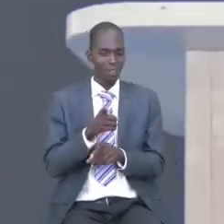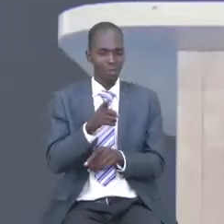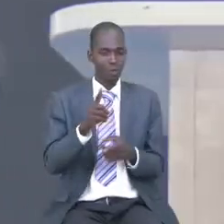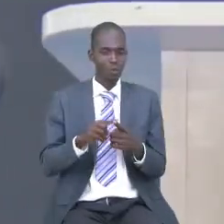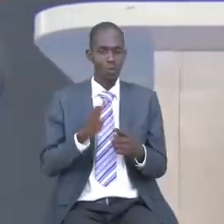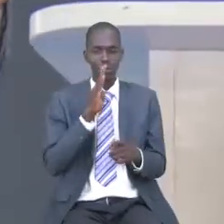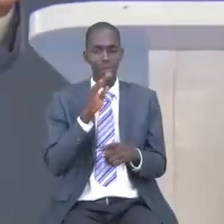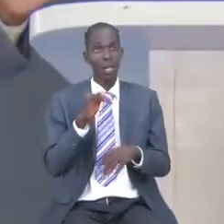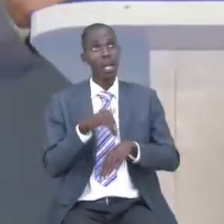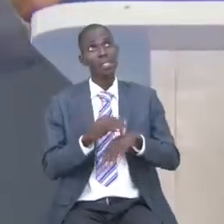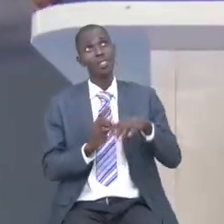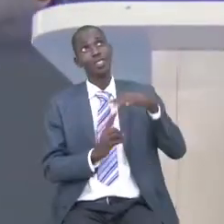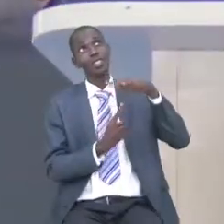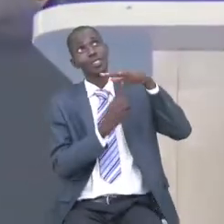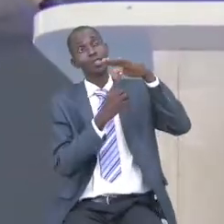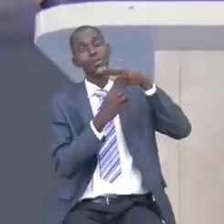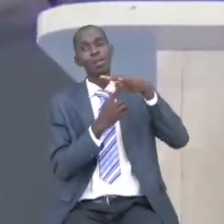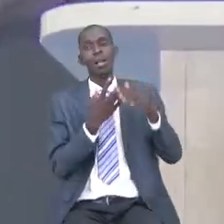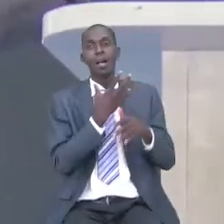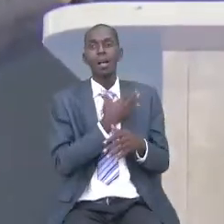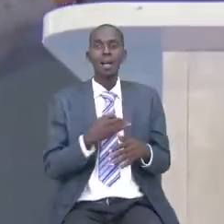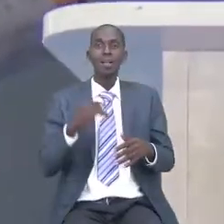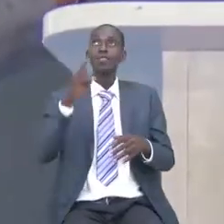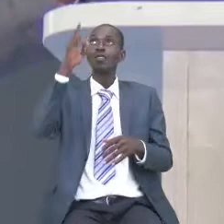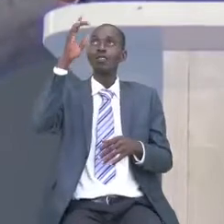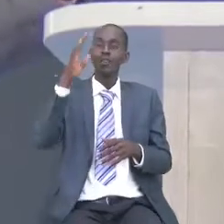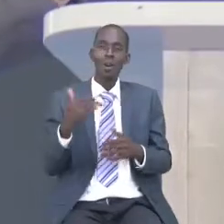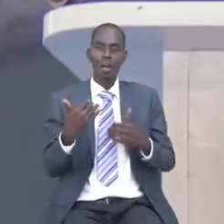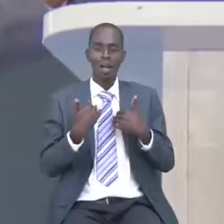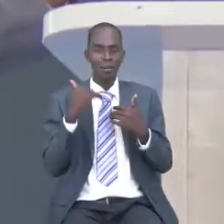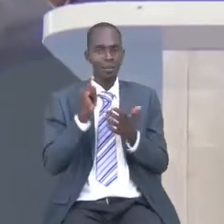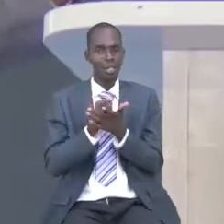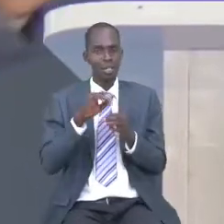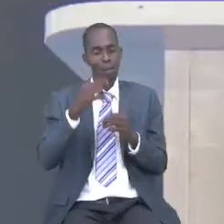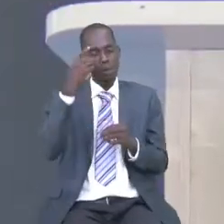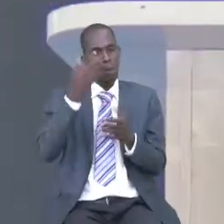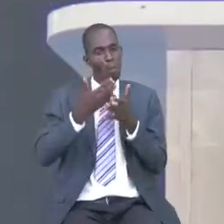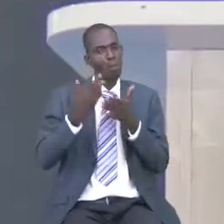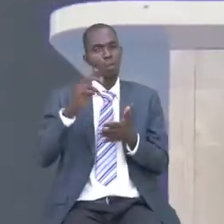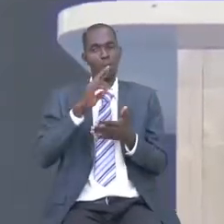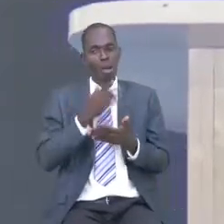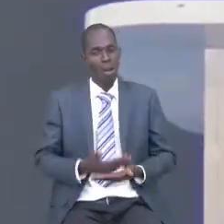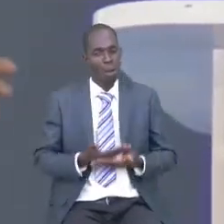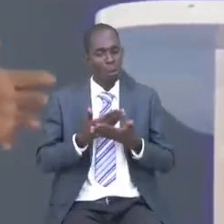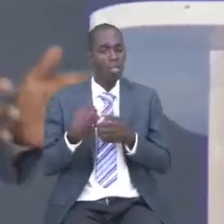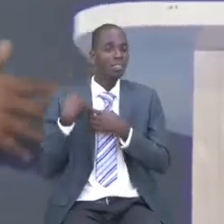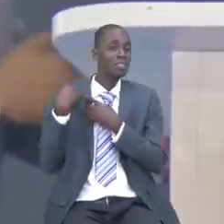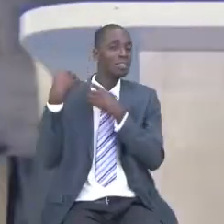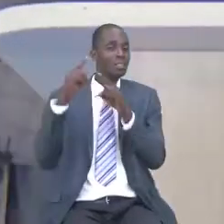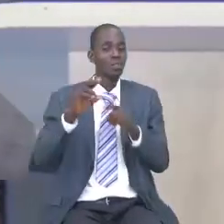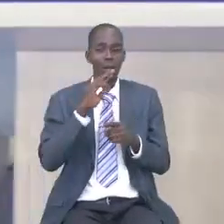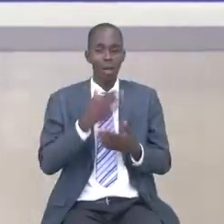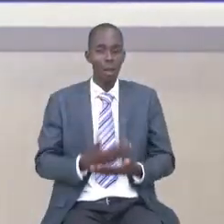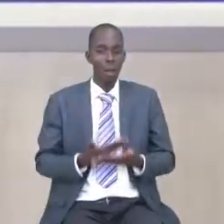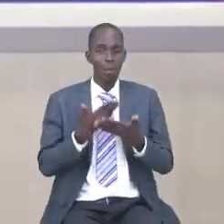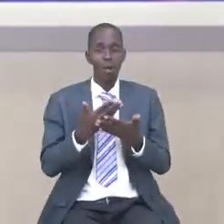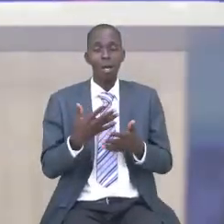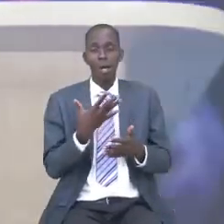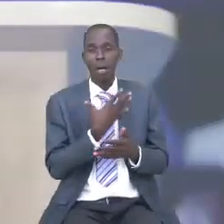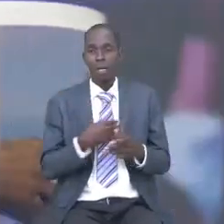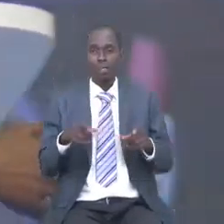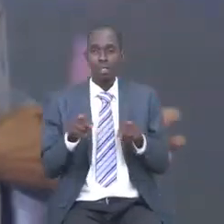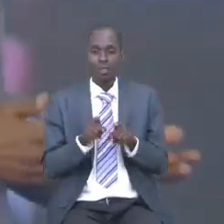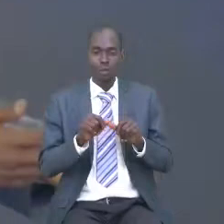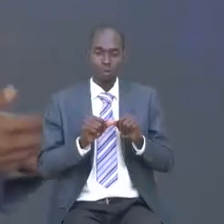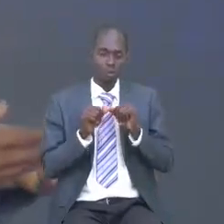place God had in mind since you were born, before you were born. And so, as you keep on moving